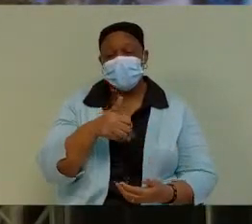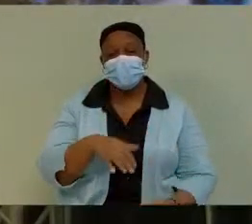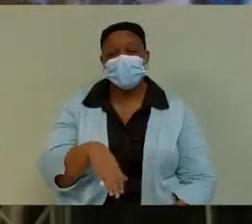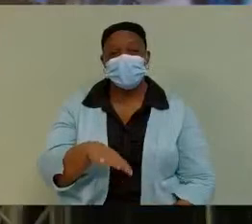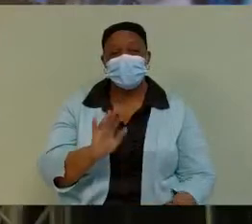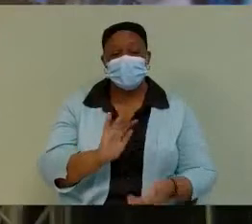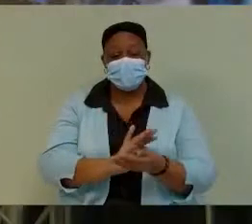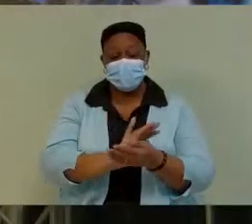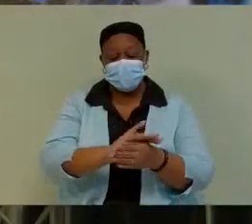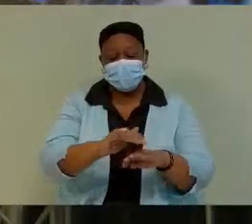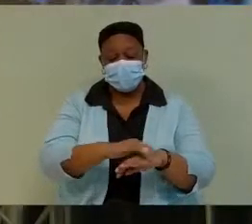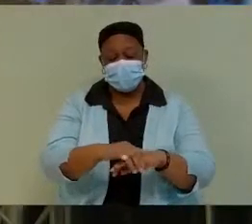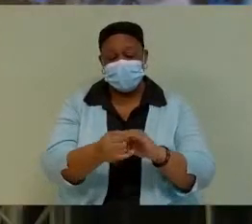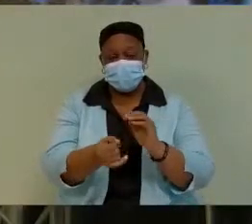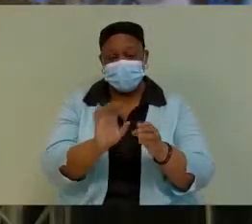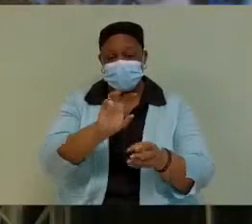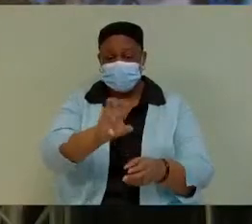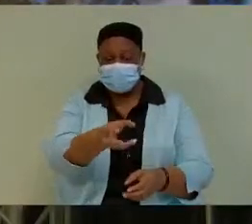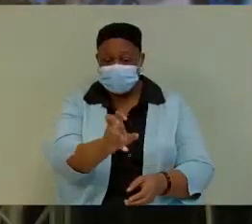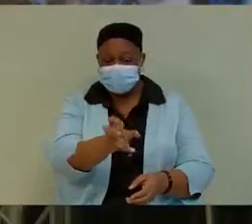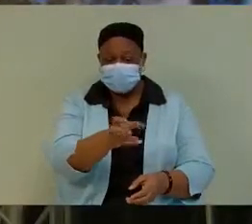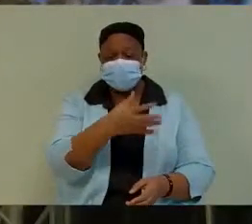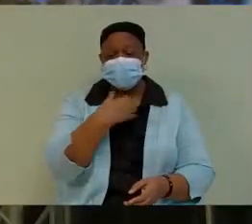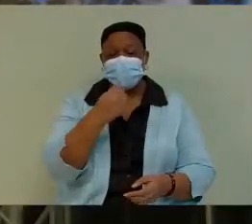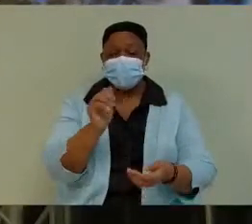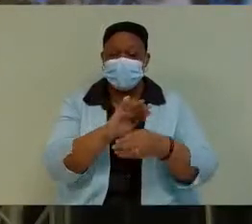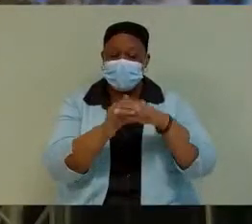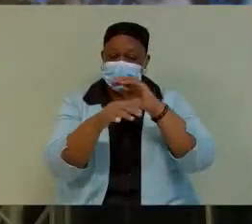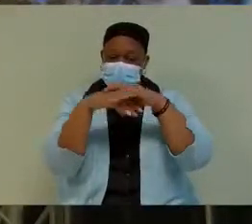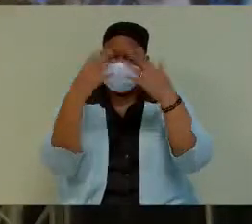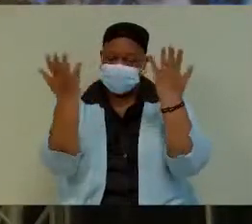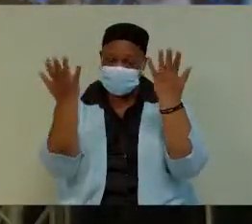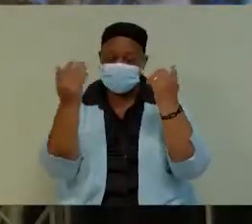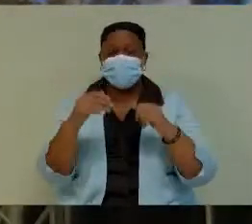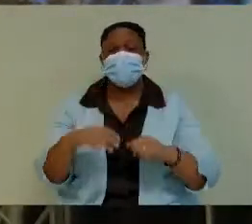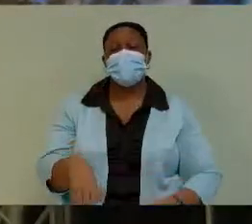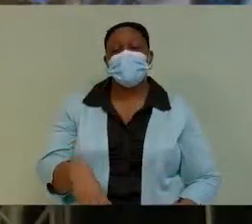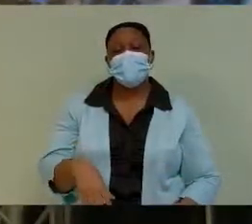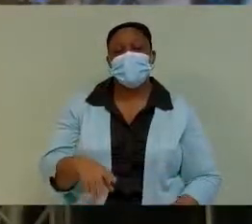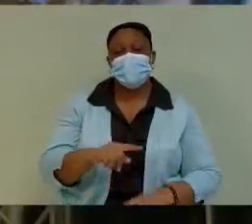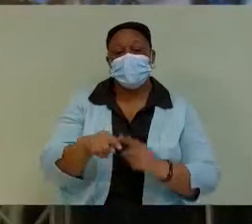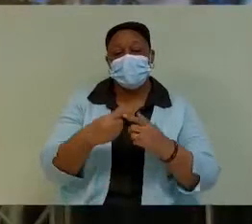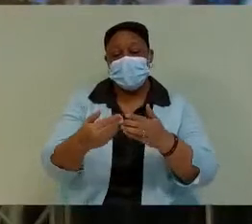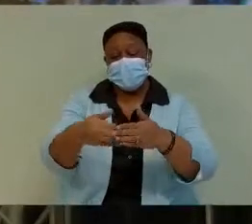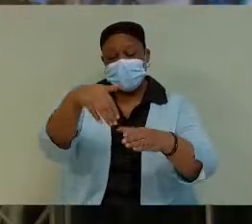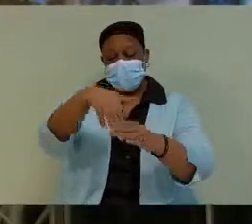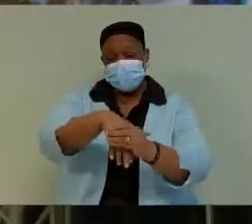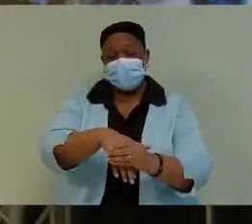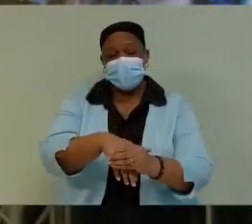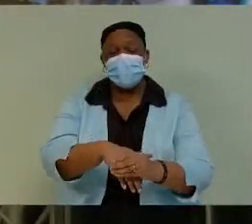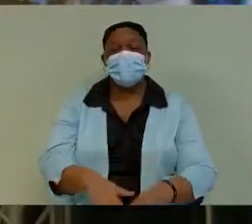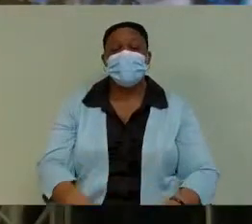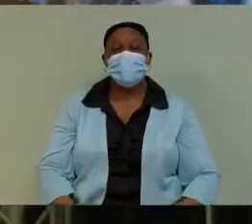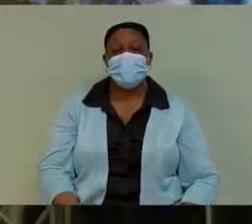Sanitizing doorknobs and hands upon entry, 84 businesses were in compliance,